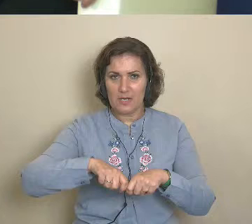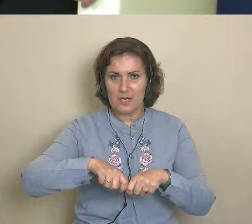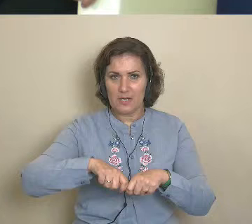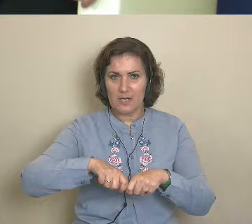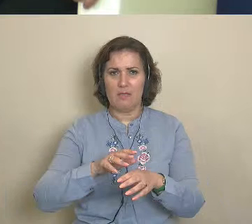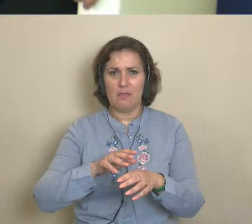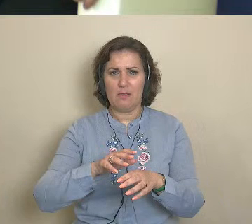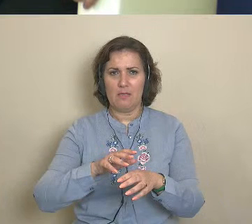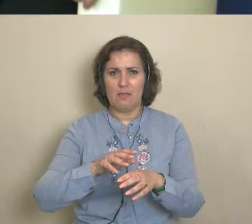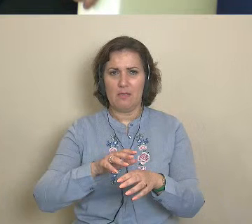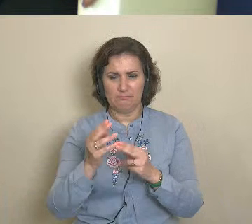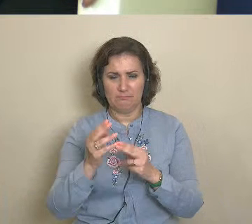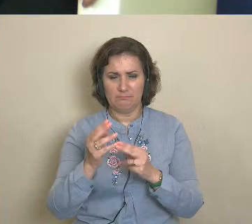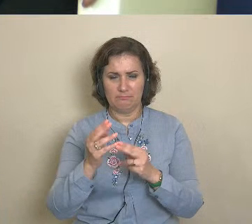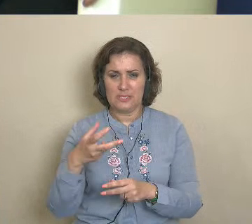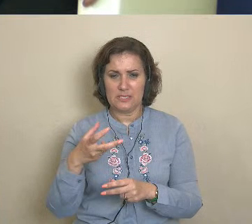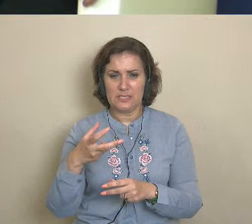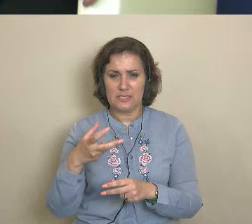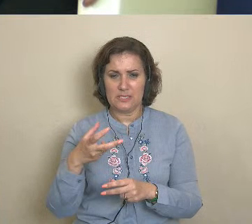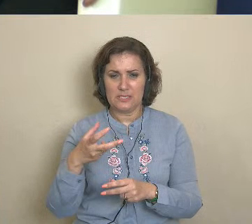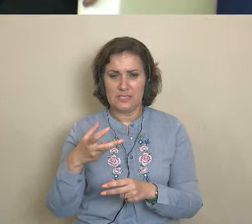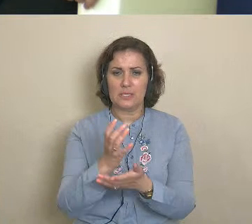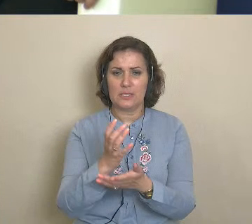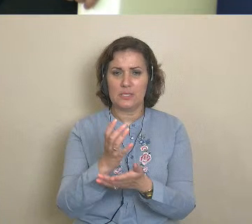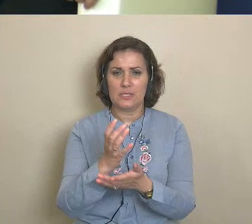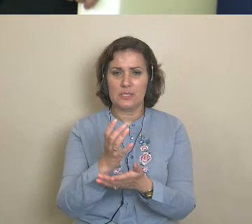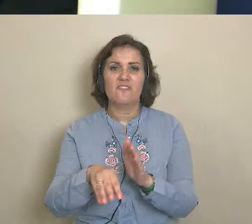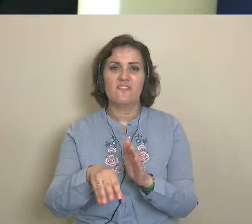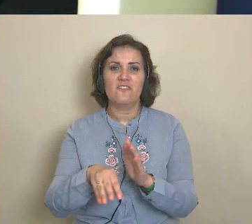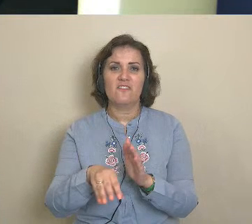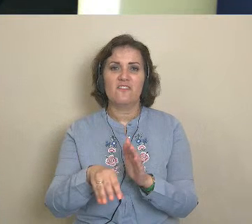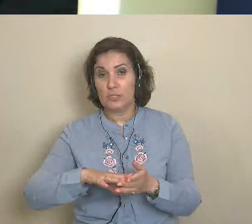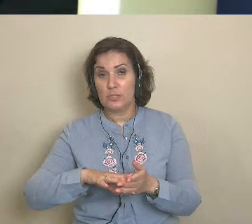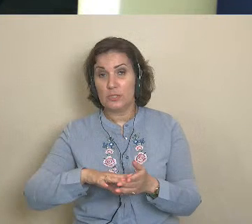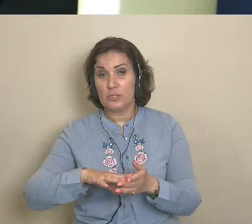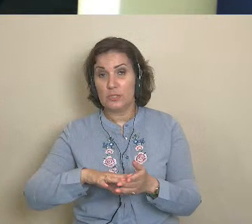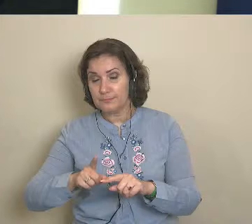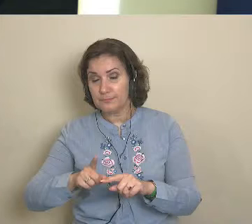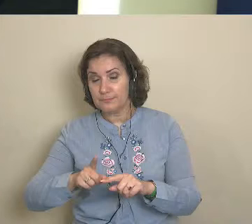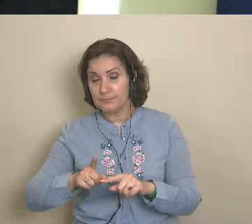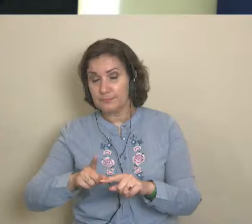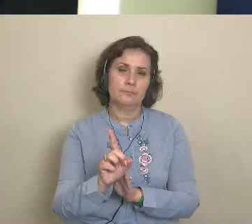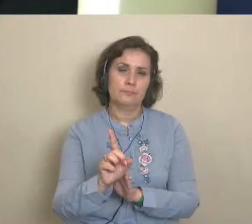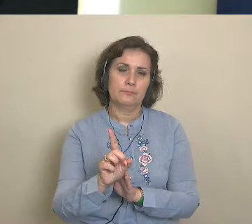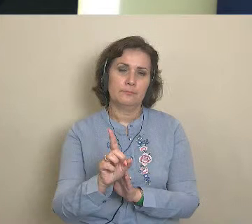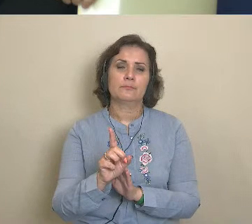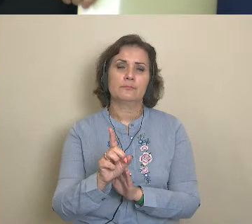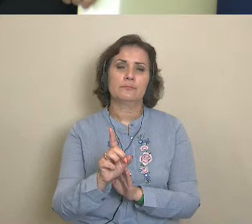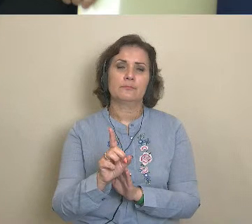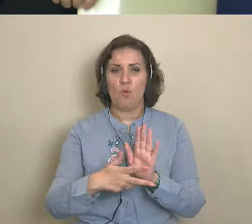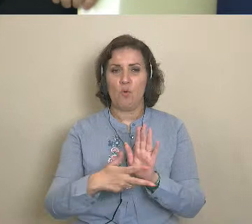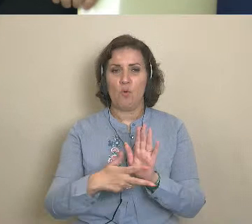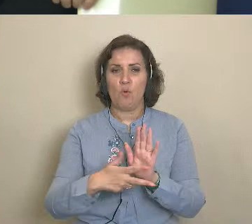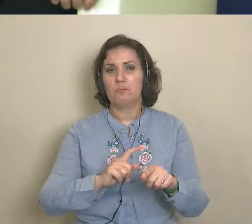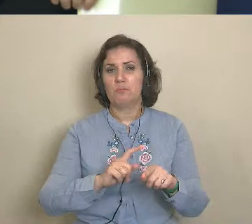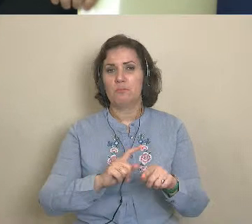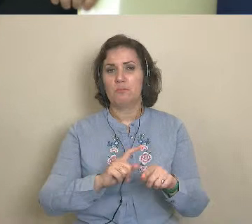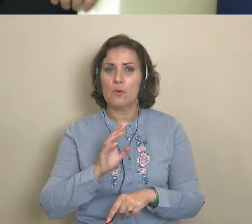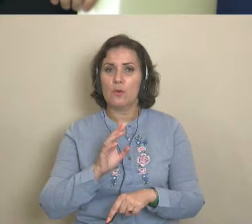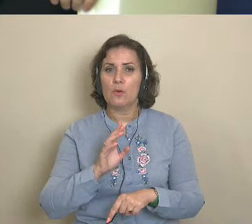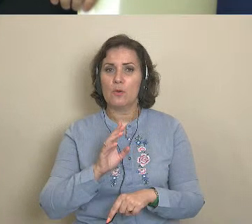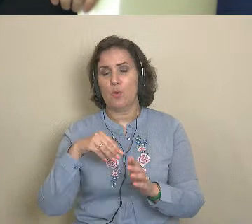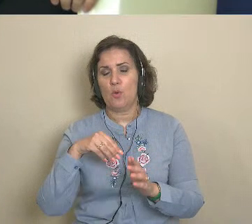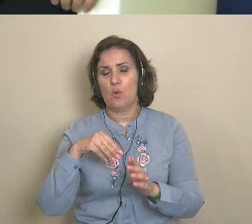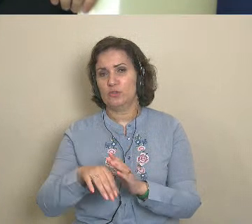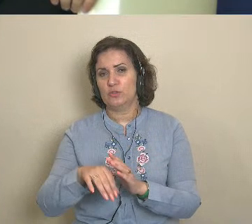inspects the integrity of stamps, the safe box, the availability of the